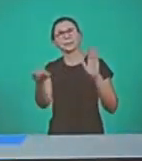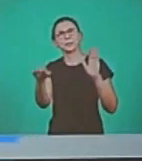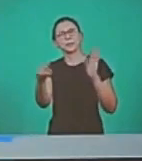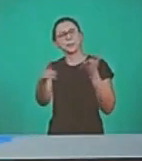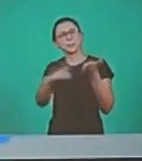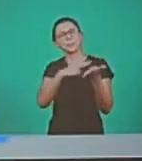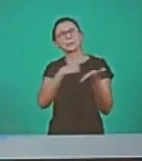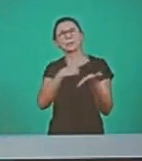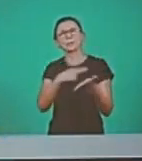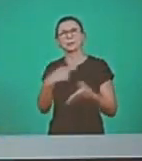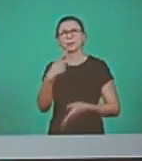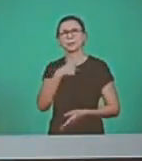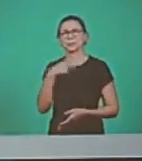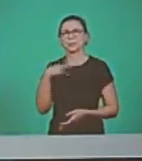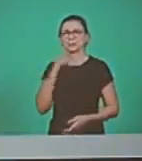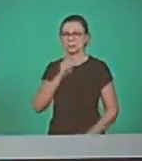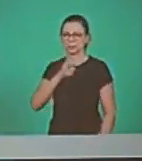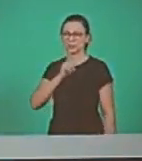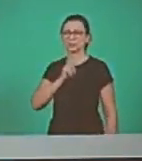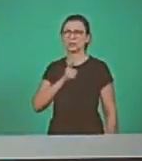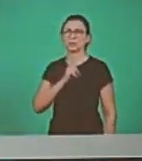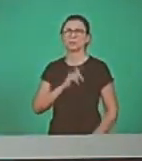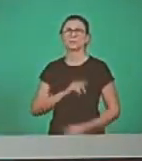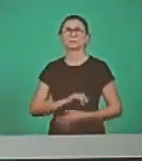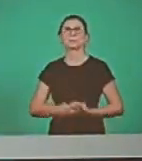to me, Pastor Gedeuti.